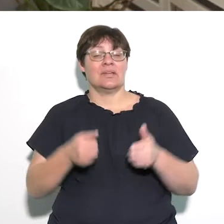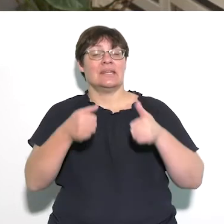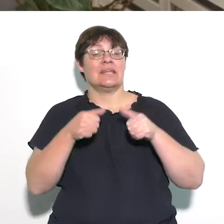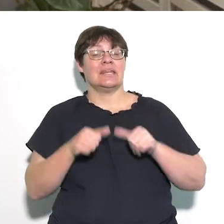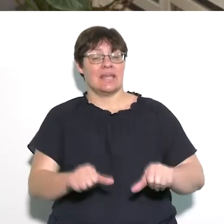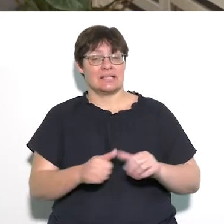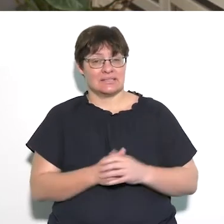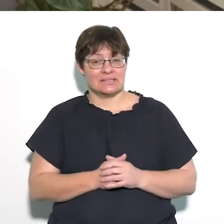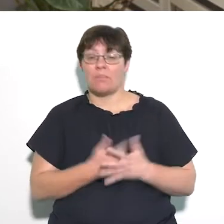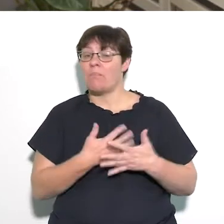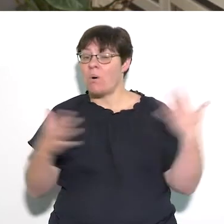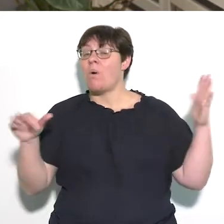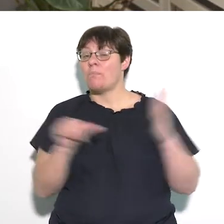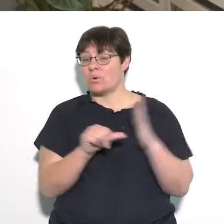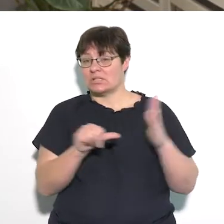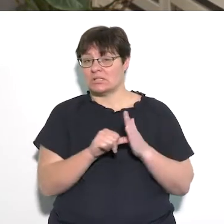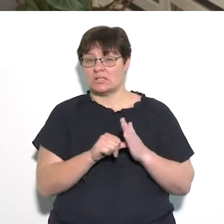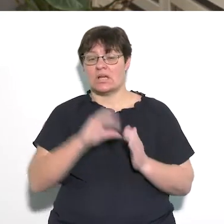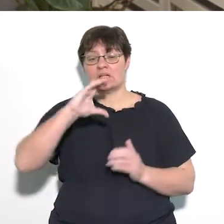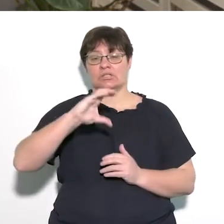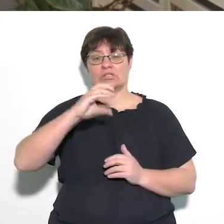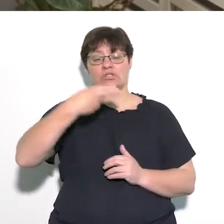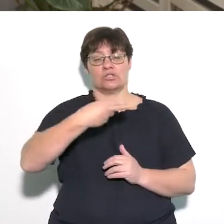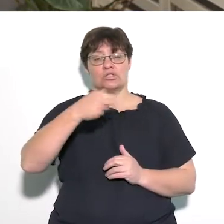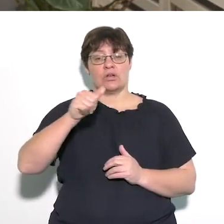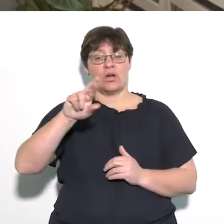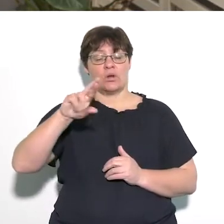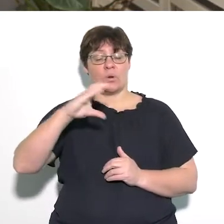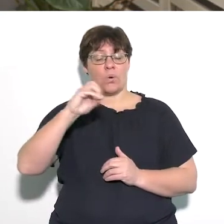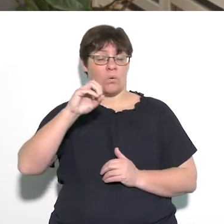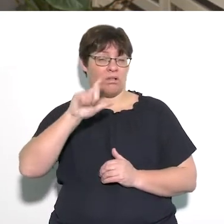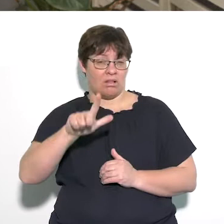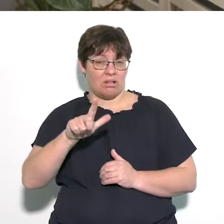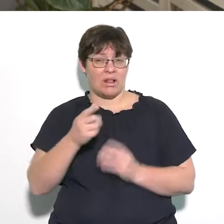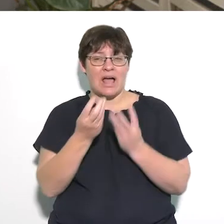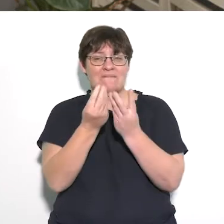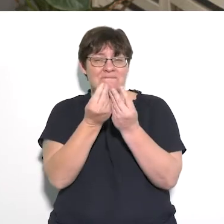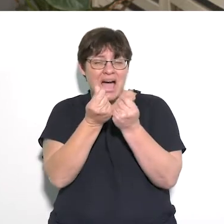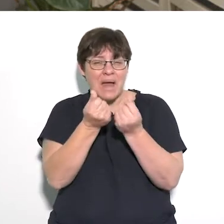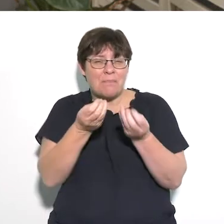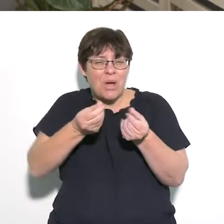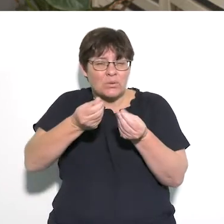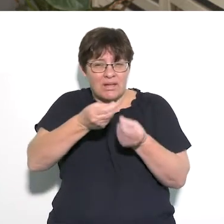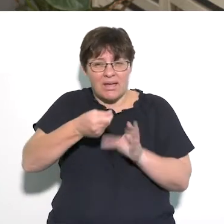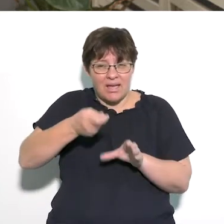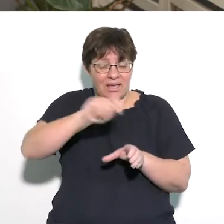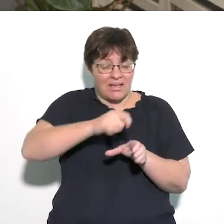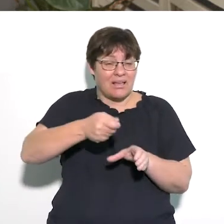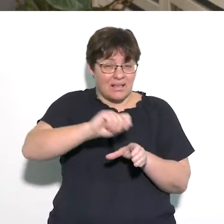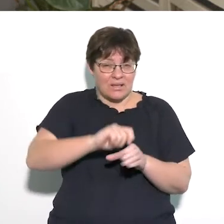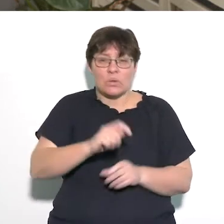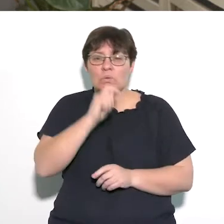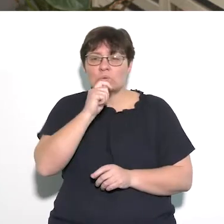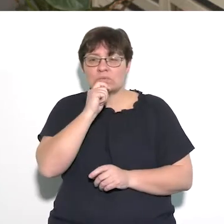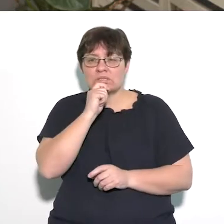The next layer is probably the most important layer. It's charcoal. It has to be finely powdered charcoal, and